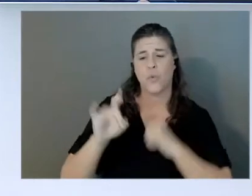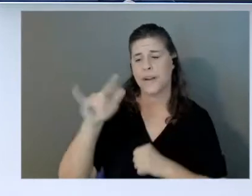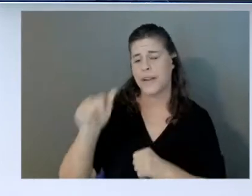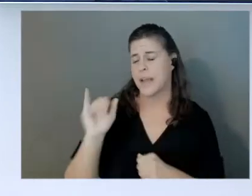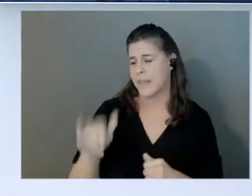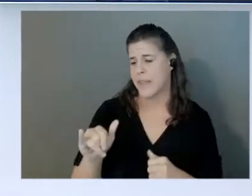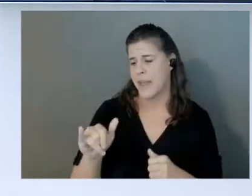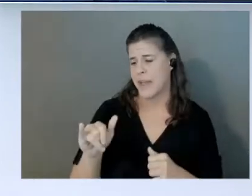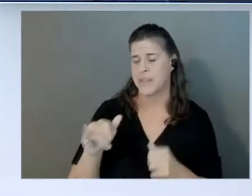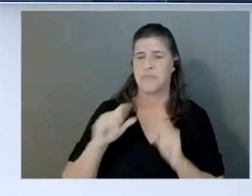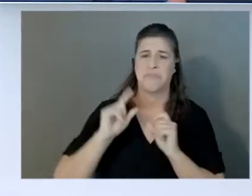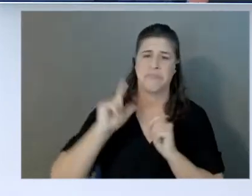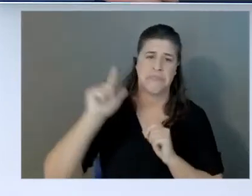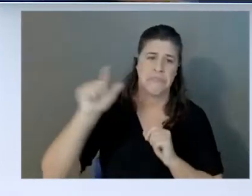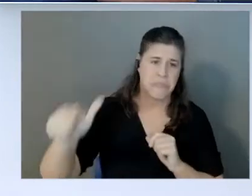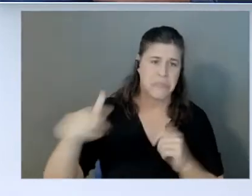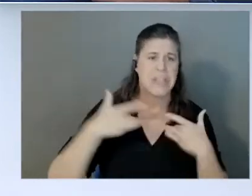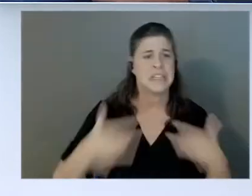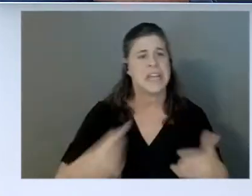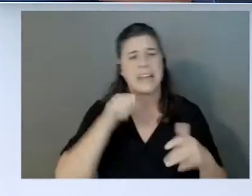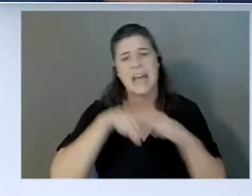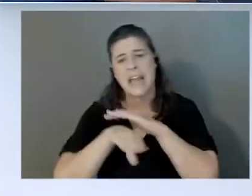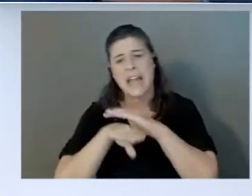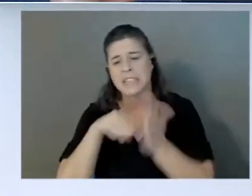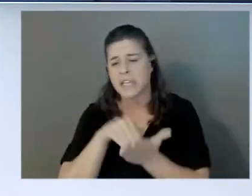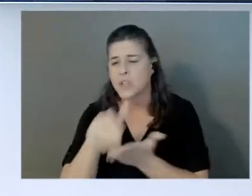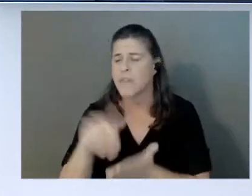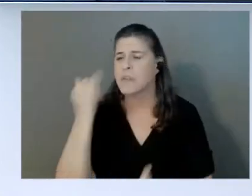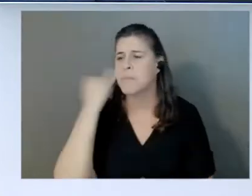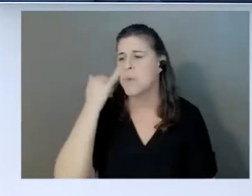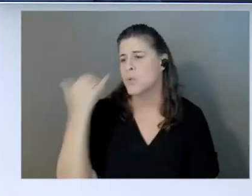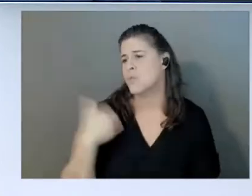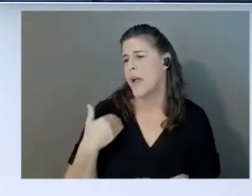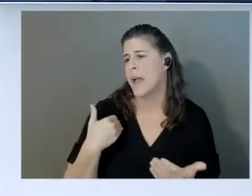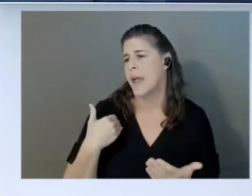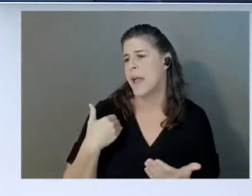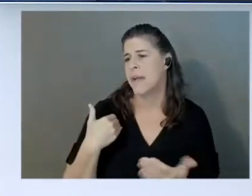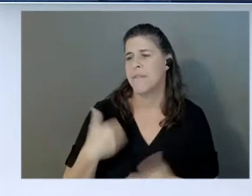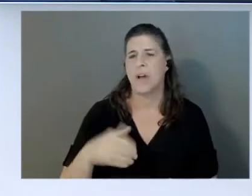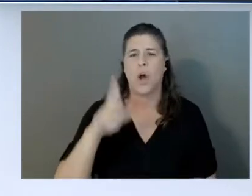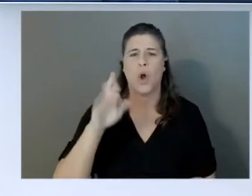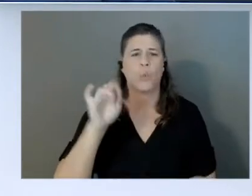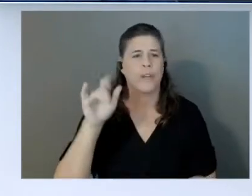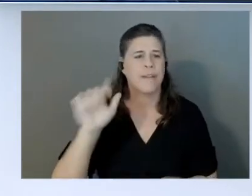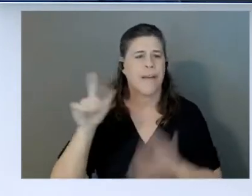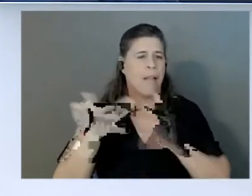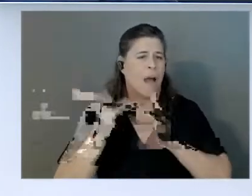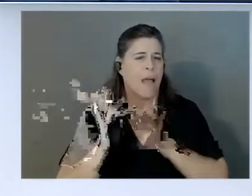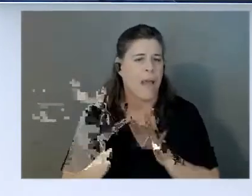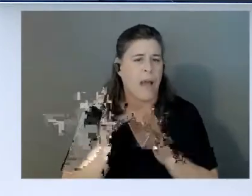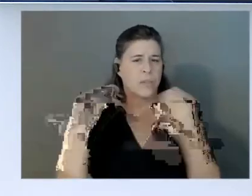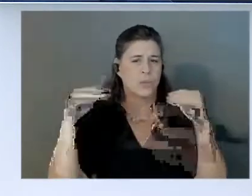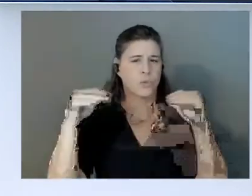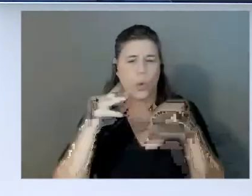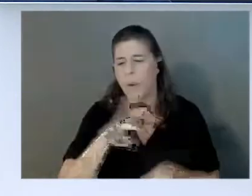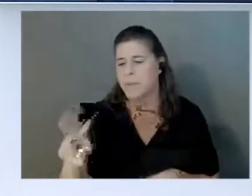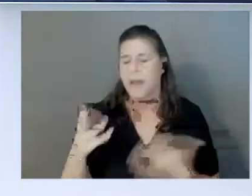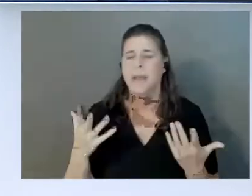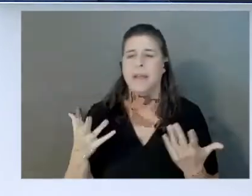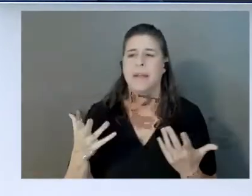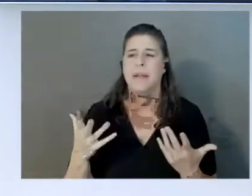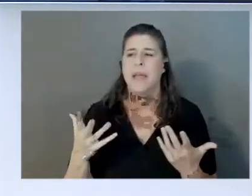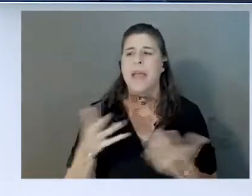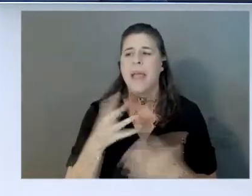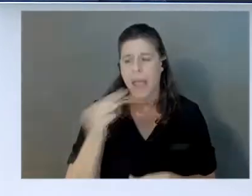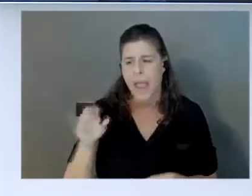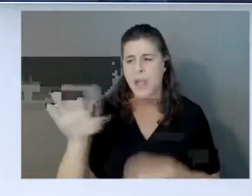time, getting less frequently accessed. So let's say you have a retail online website, and you're storing